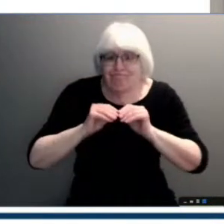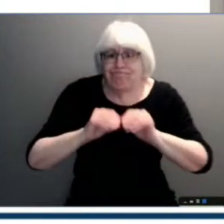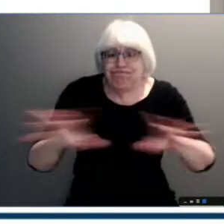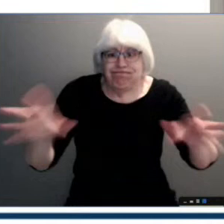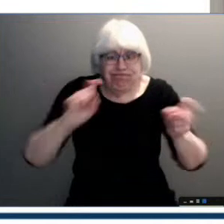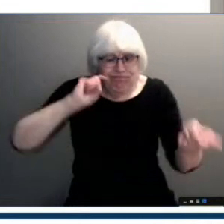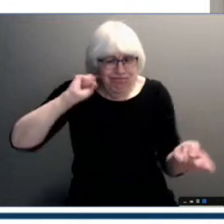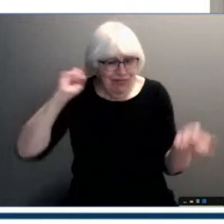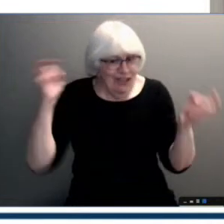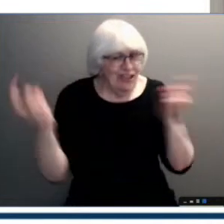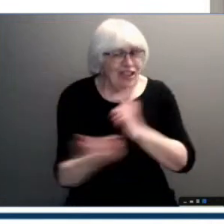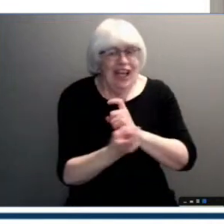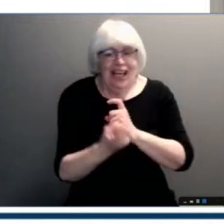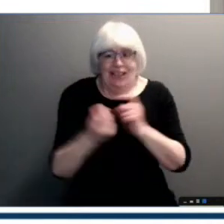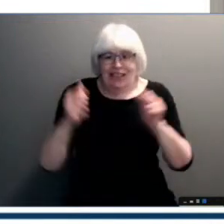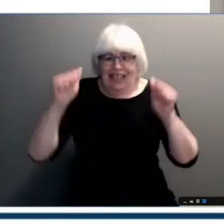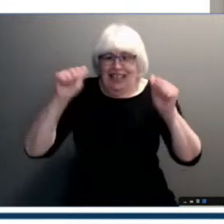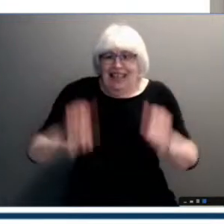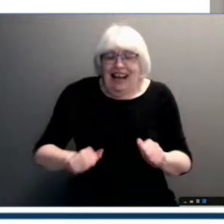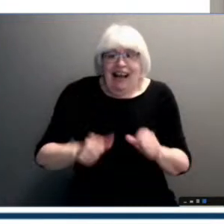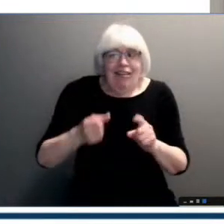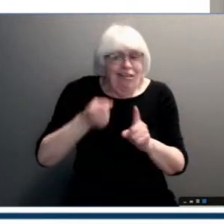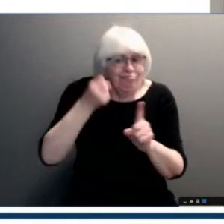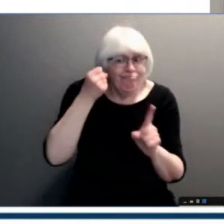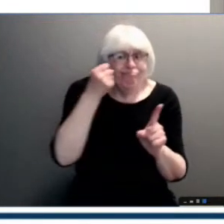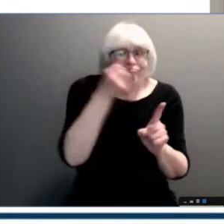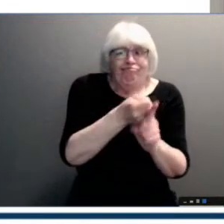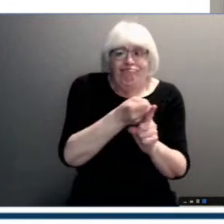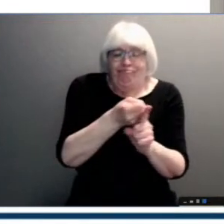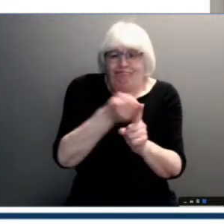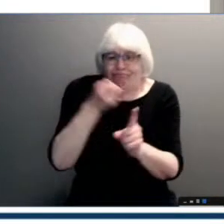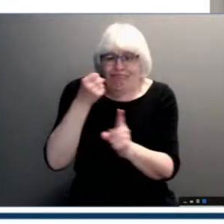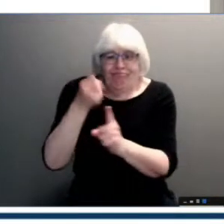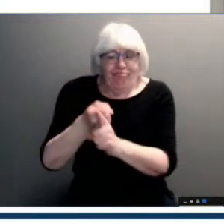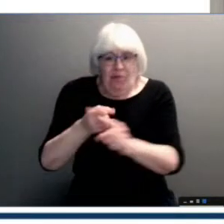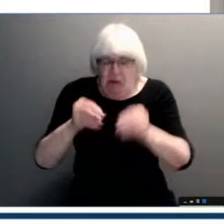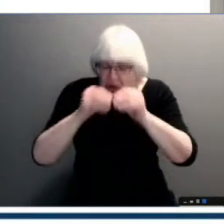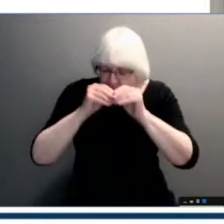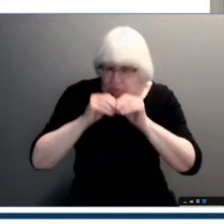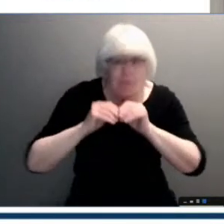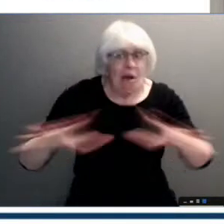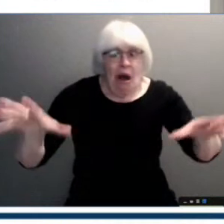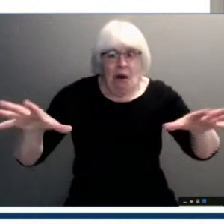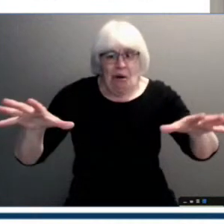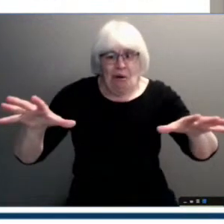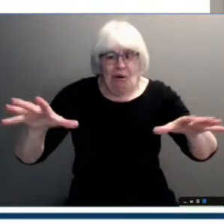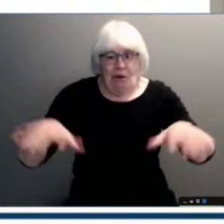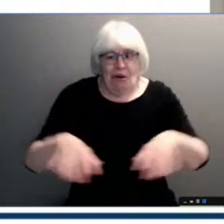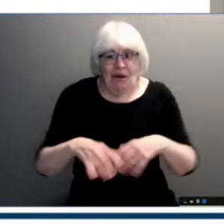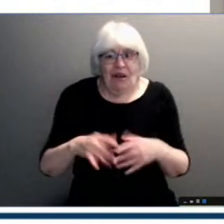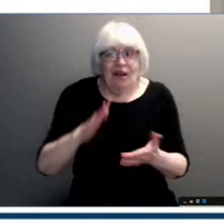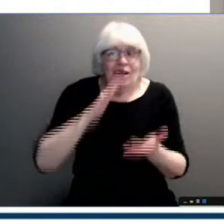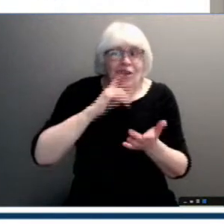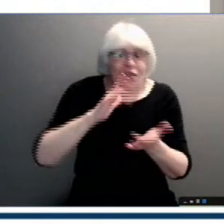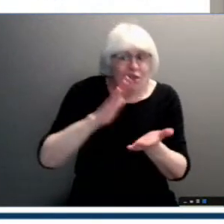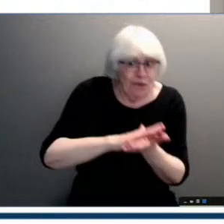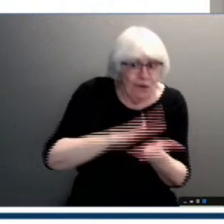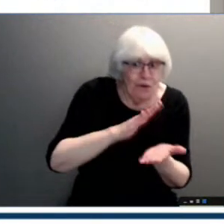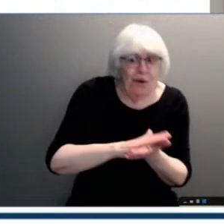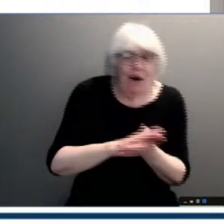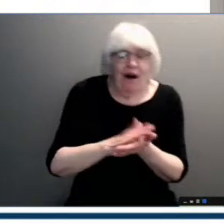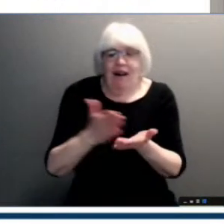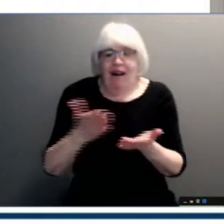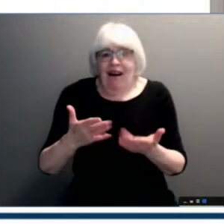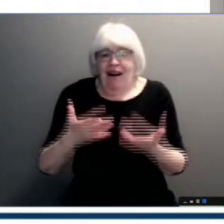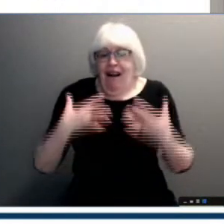We're seeing the workforce impact of the broad transmission. We're seeing that in education. We're seeing that in healthcare. We're seeing that in our small